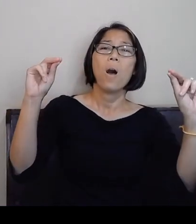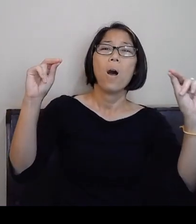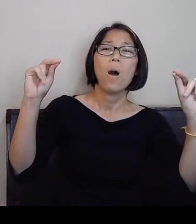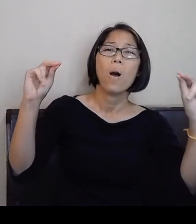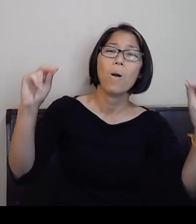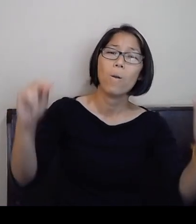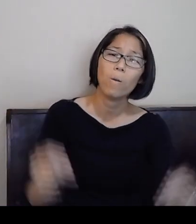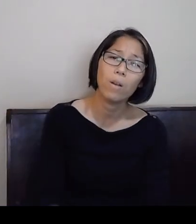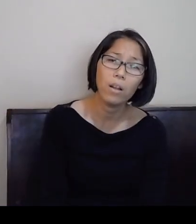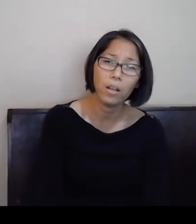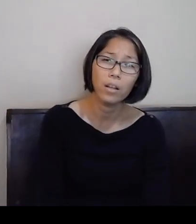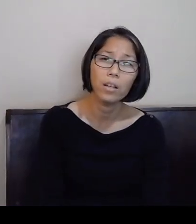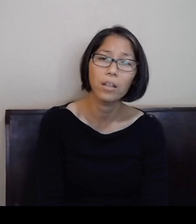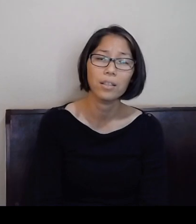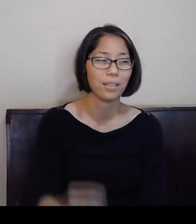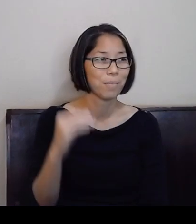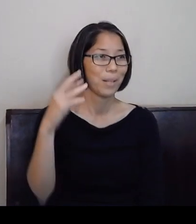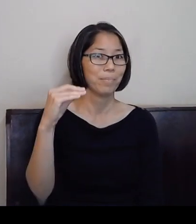Nooooooooo!